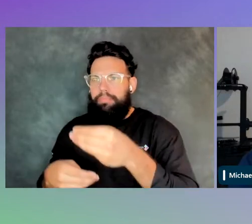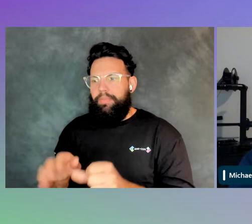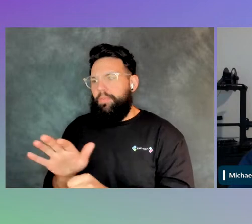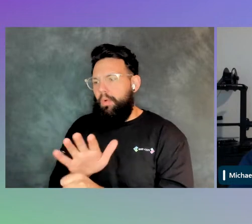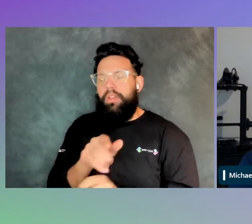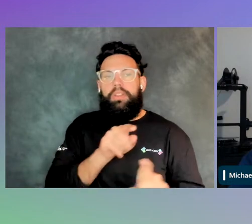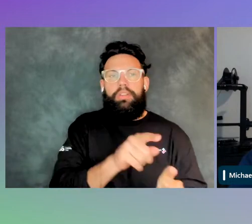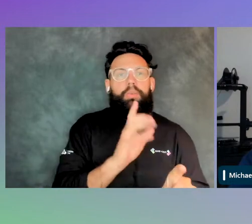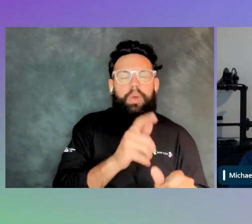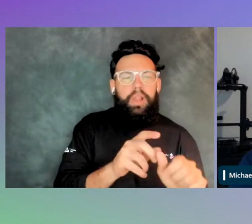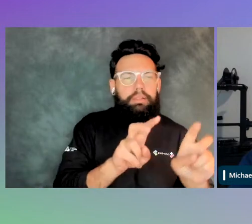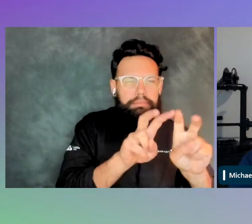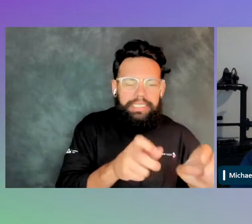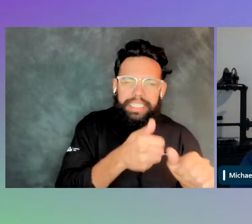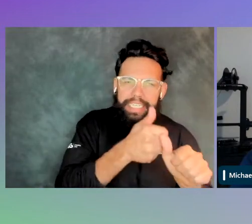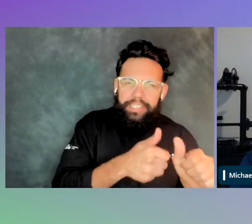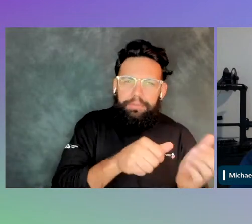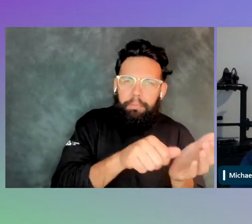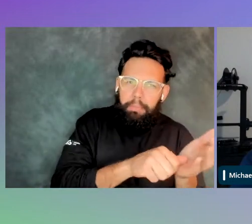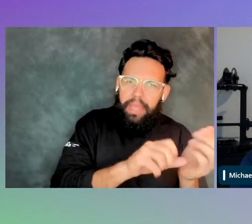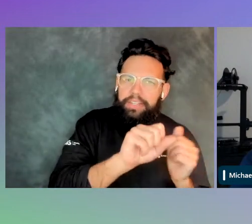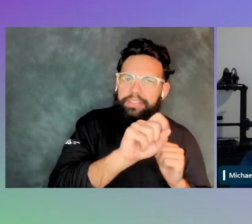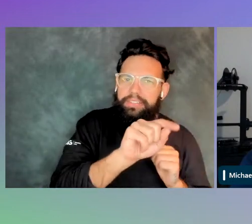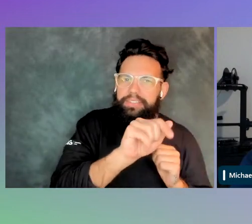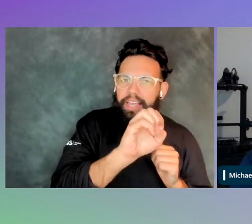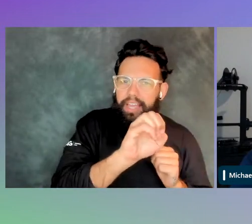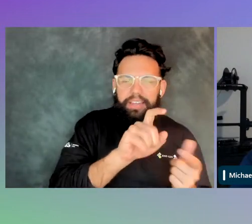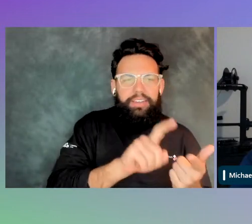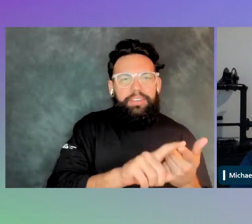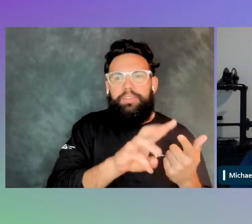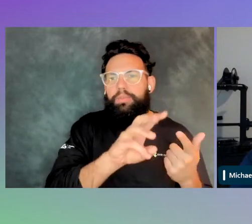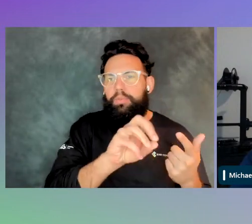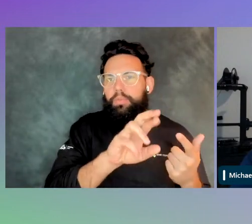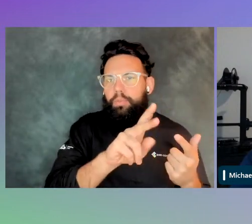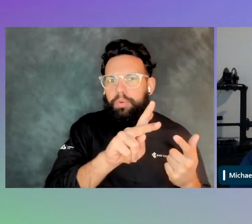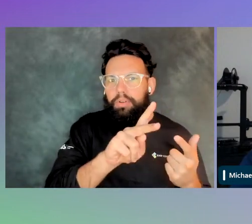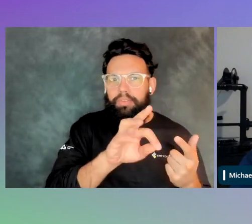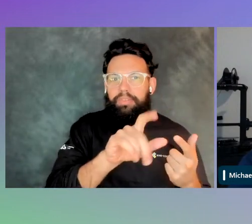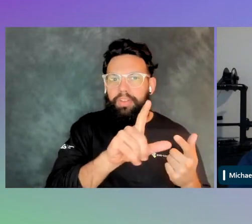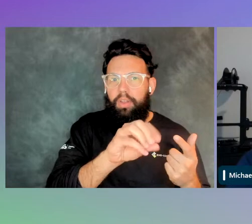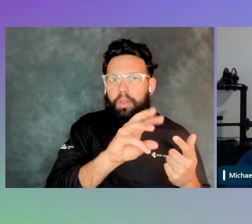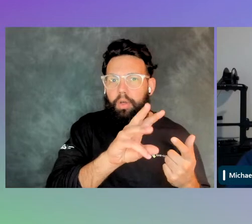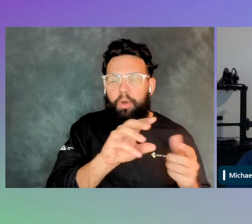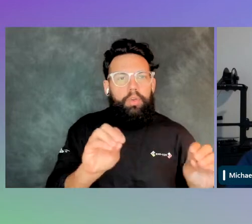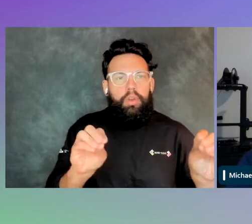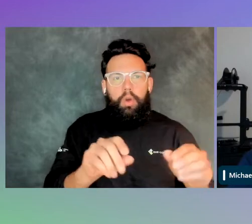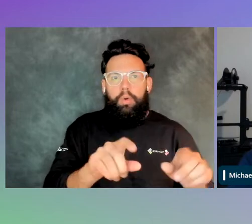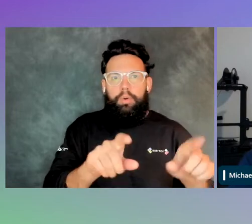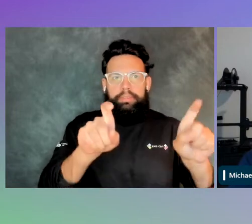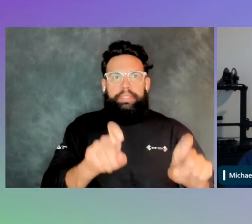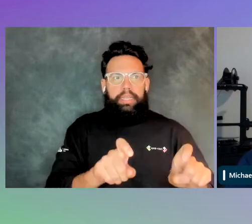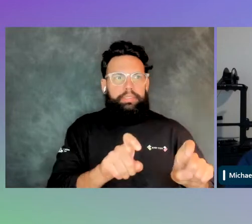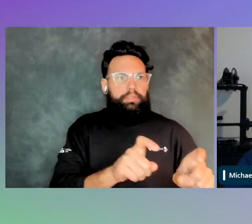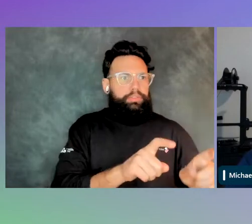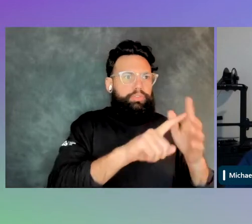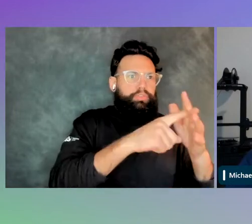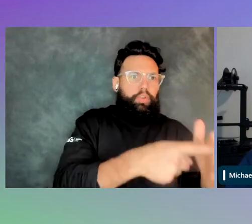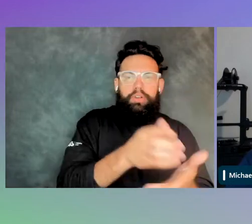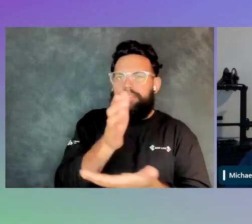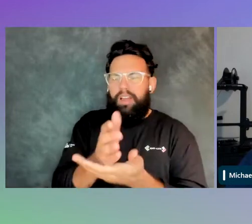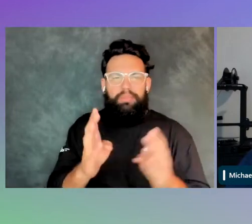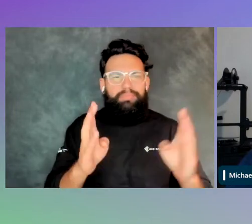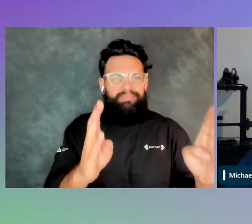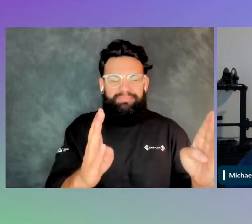and workflow. There's no start to end. It's consistently running. So I hope that answered some of